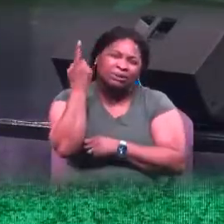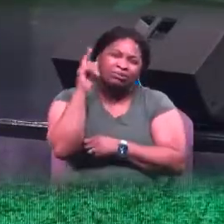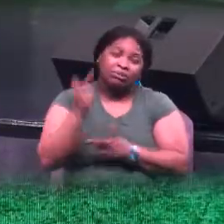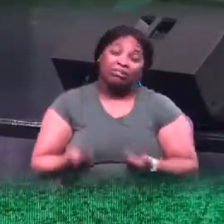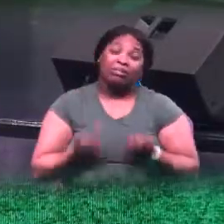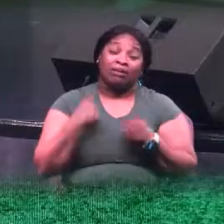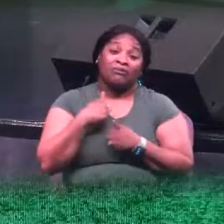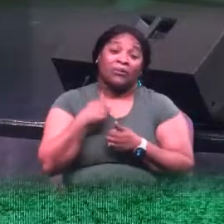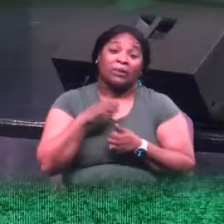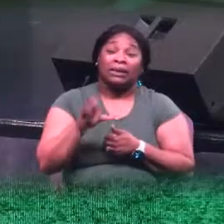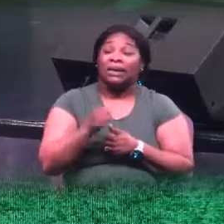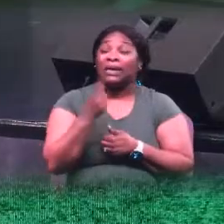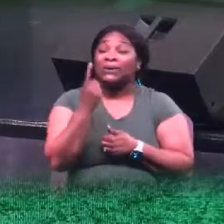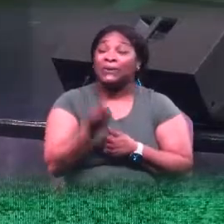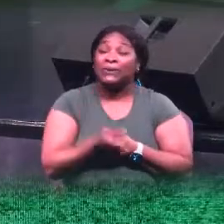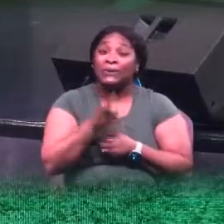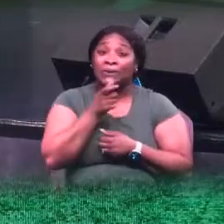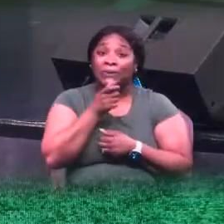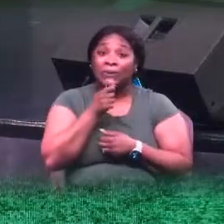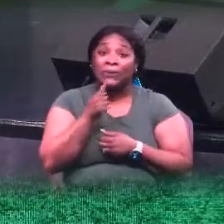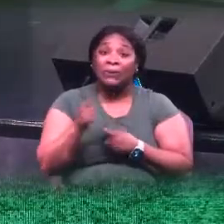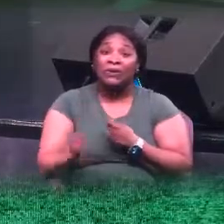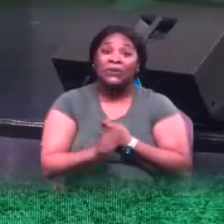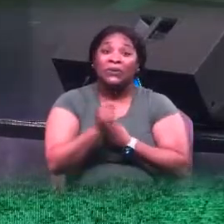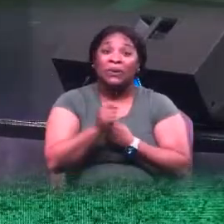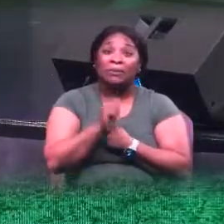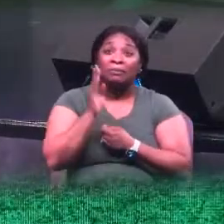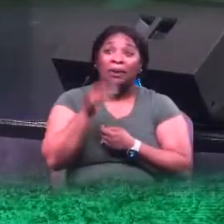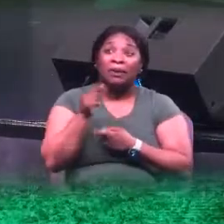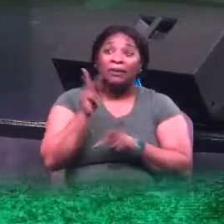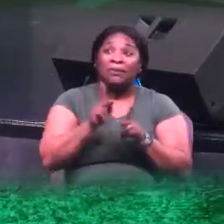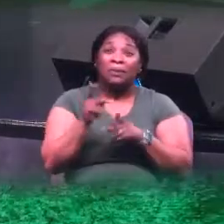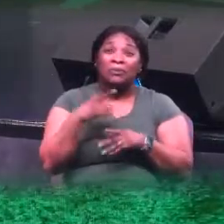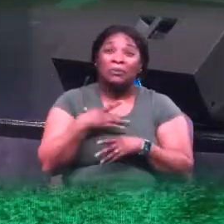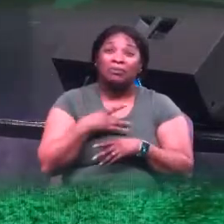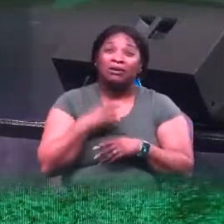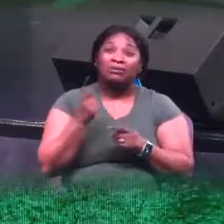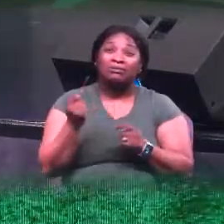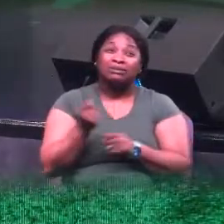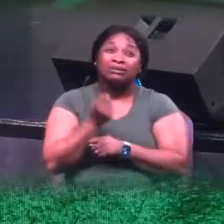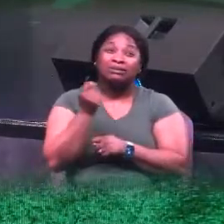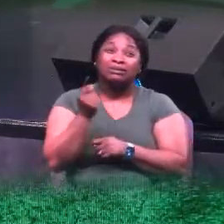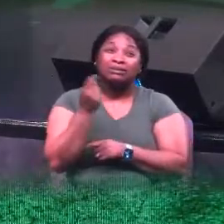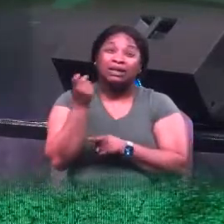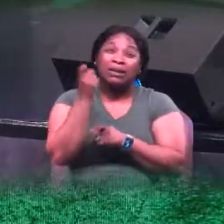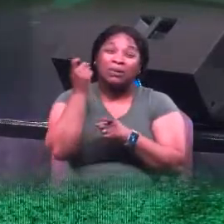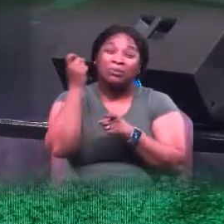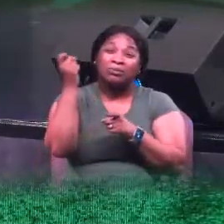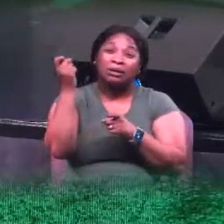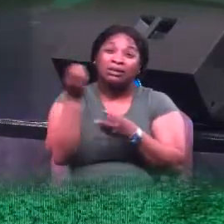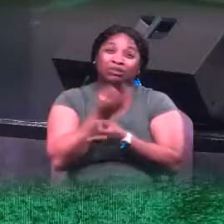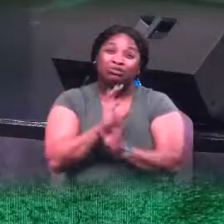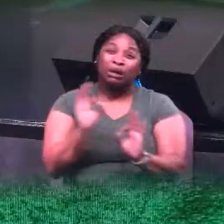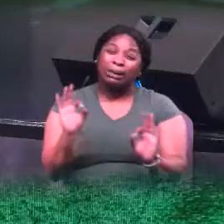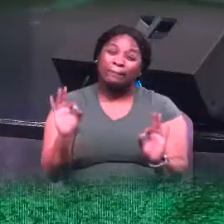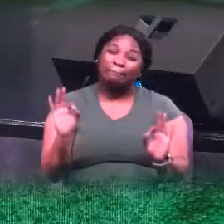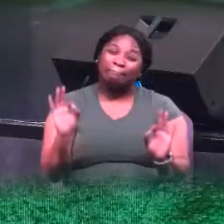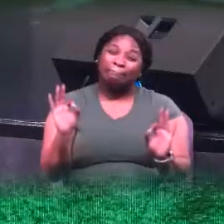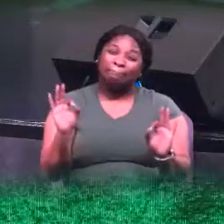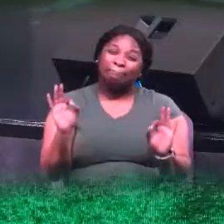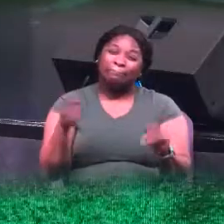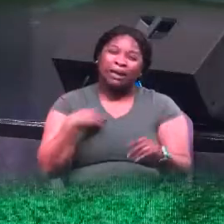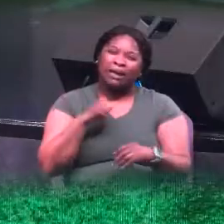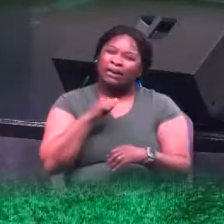me, anybody would be threatened by people who like to celebrate their emancipation. I